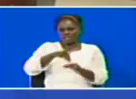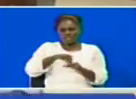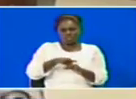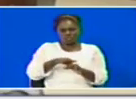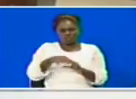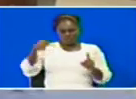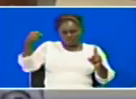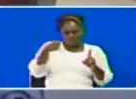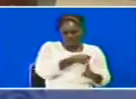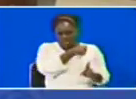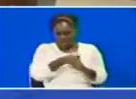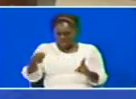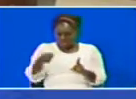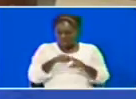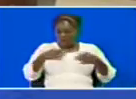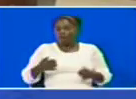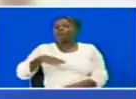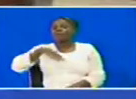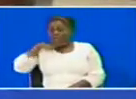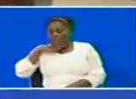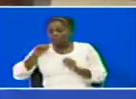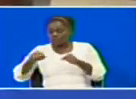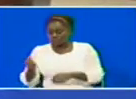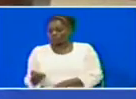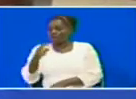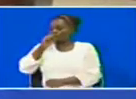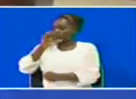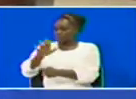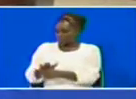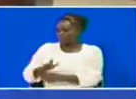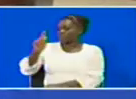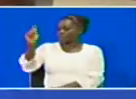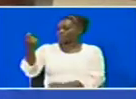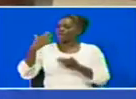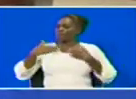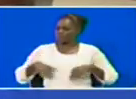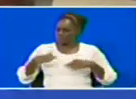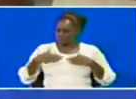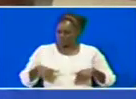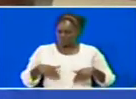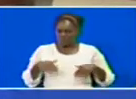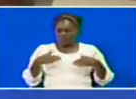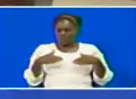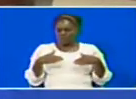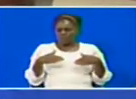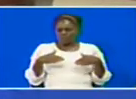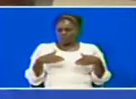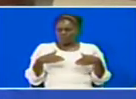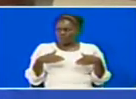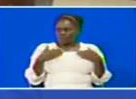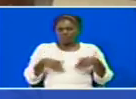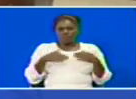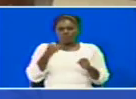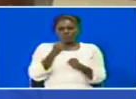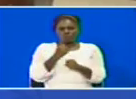violence and even death. I want to assure Kenyans that those who are found culpable carrying